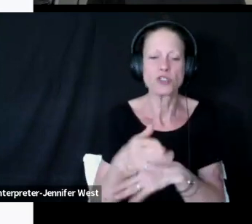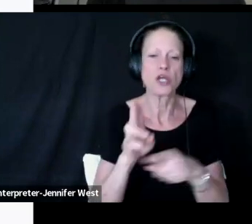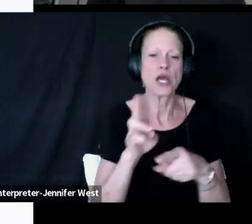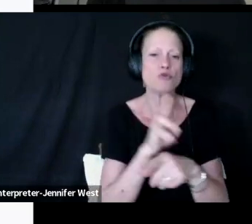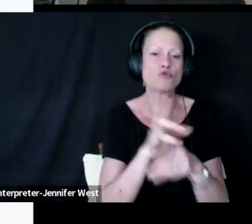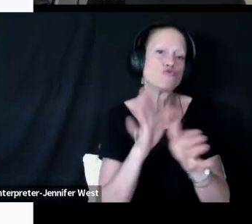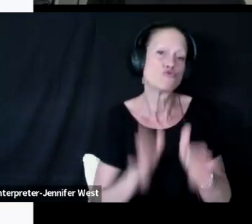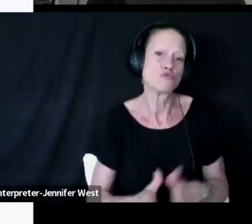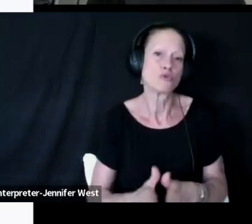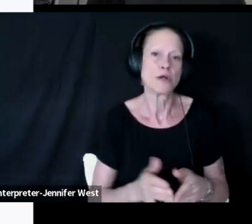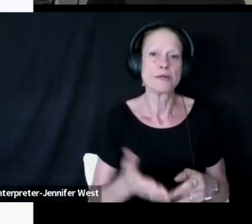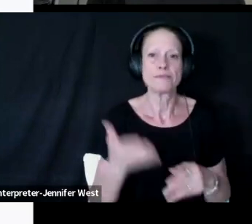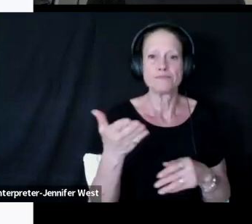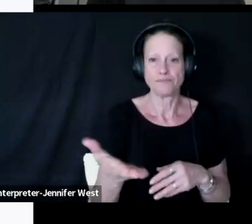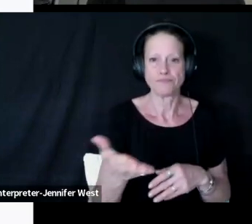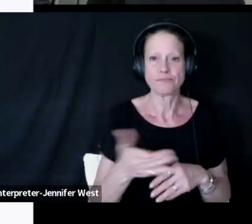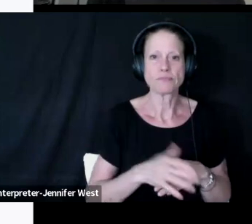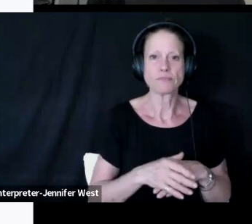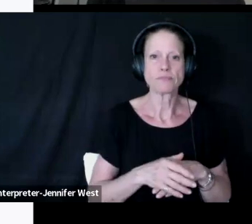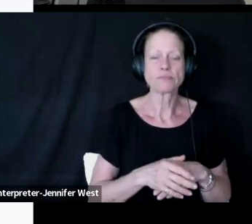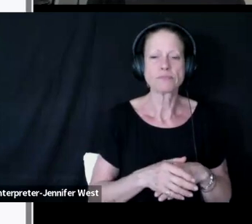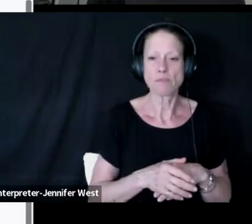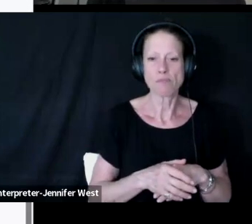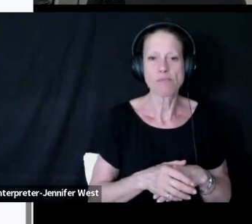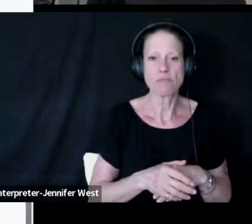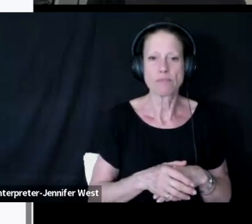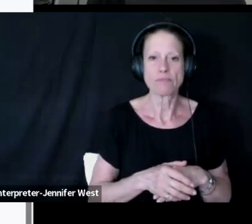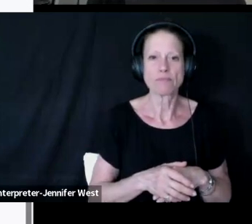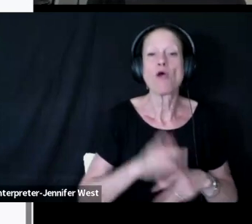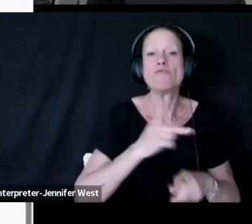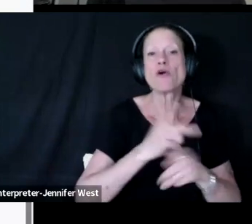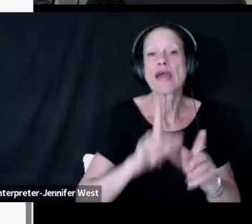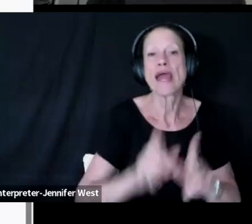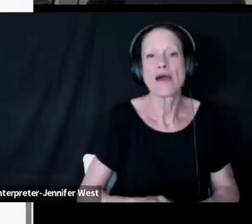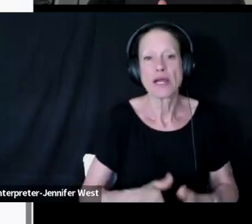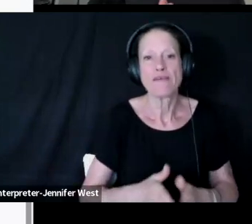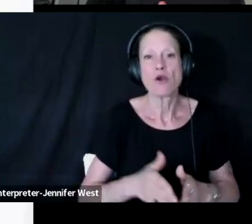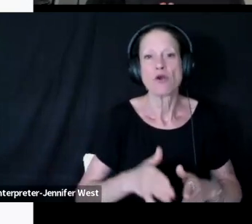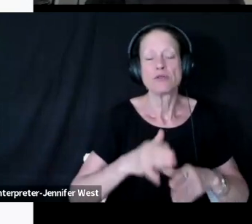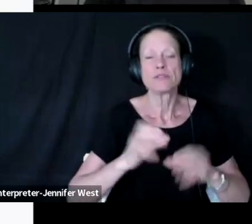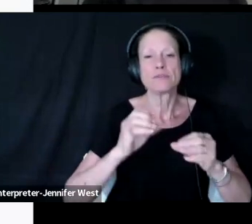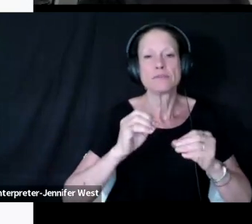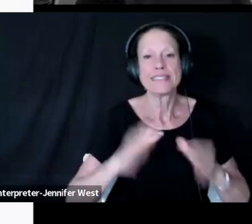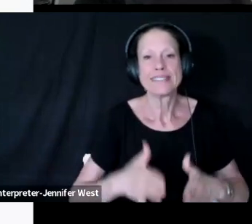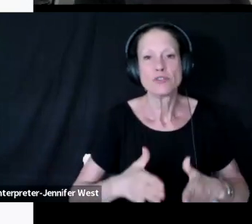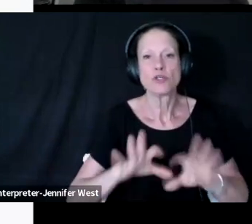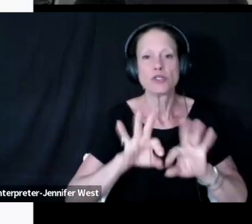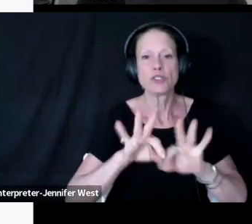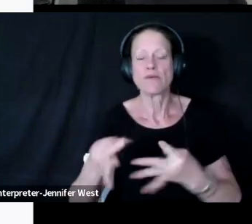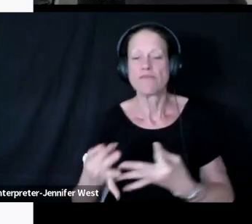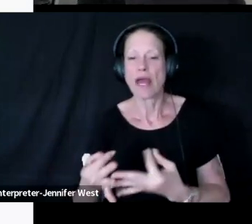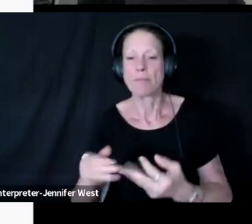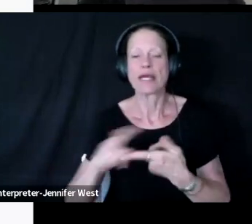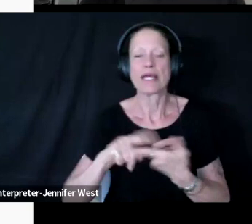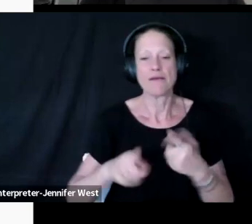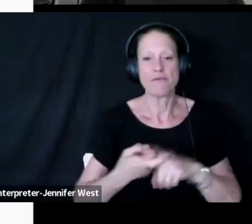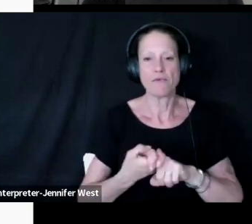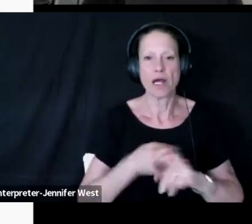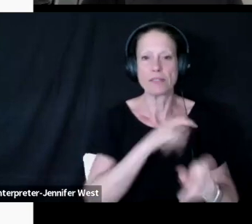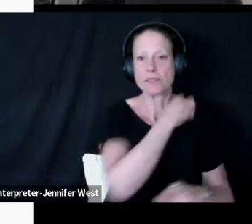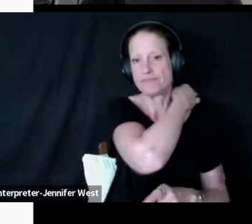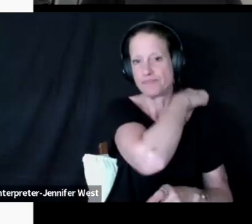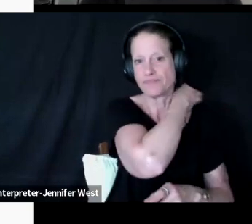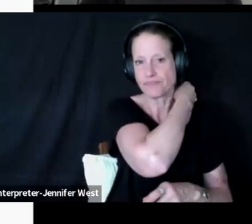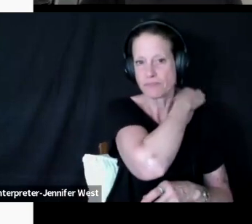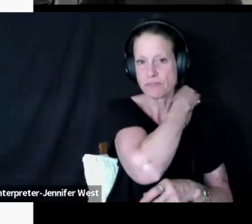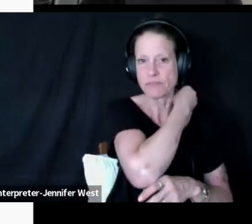as you can see, for caregivers, teachers, friends, or family. Then what you're going to do down here is give permissions. So depending